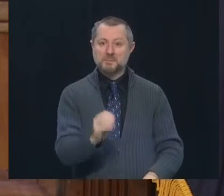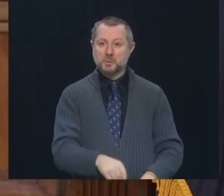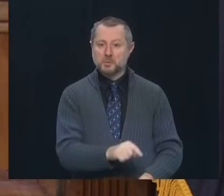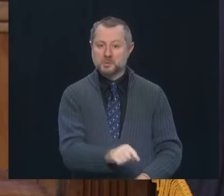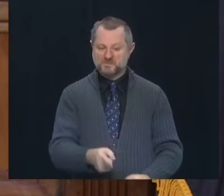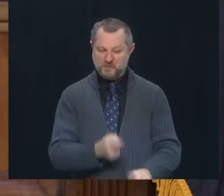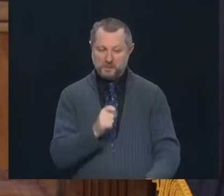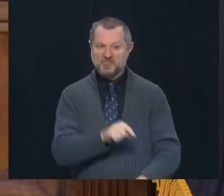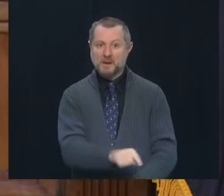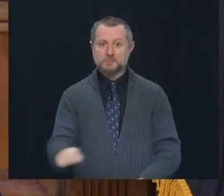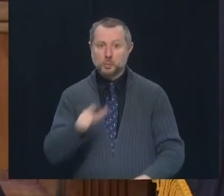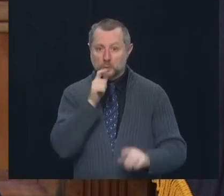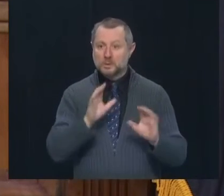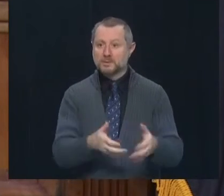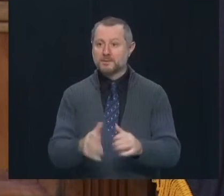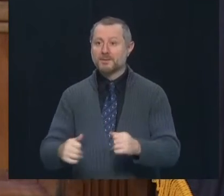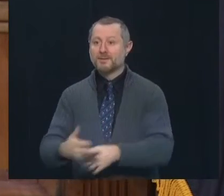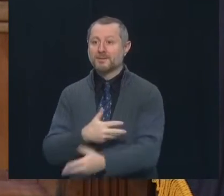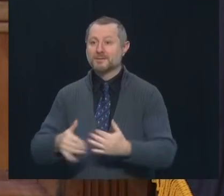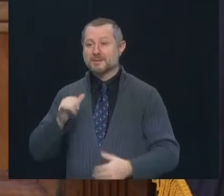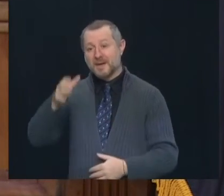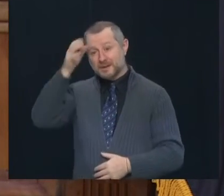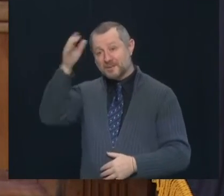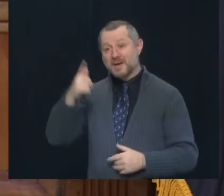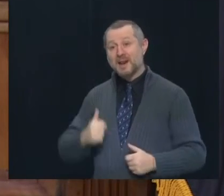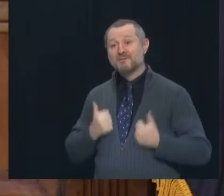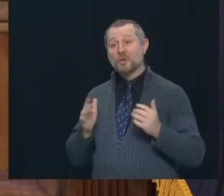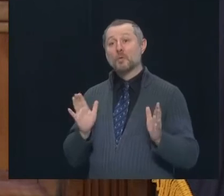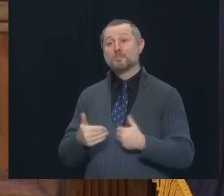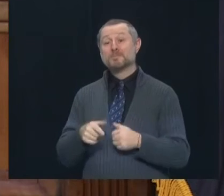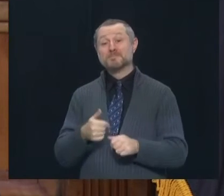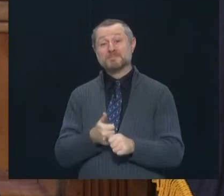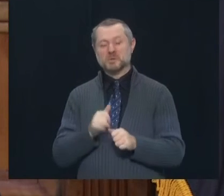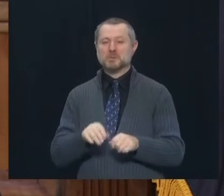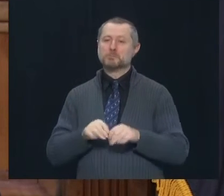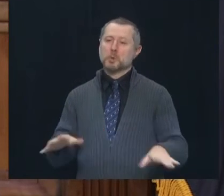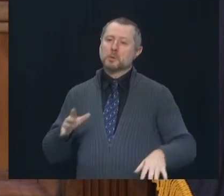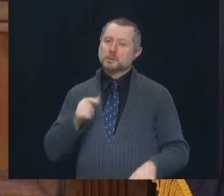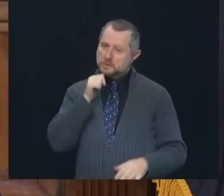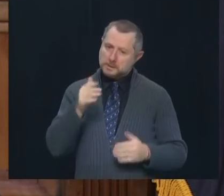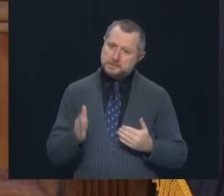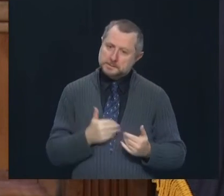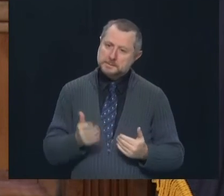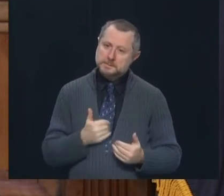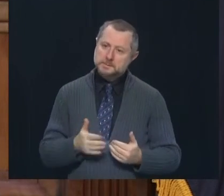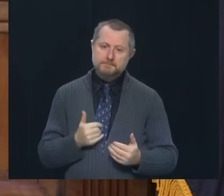That concept of living room spread is hard to communicate because the whole